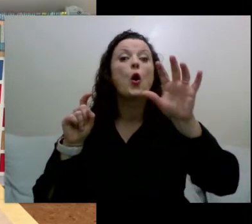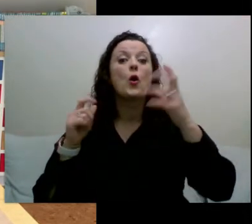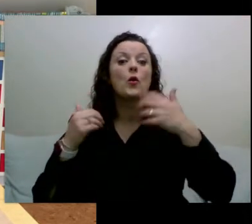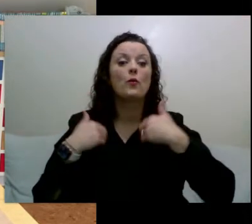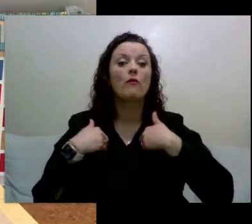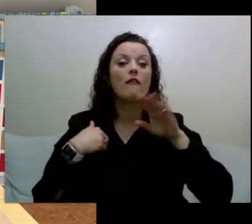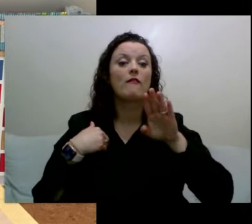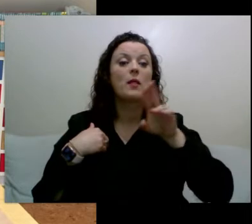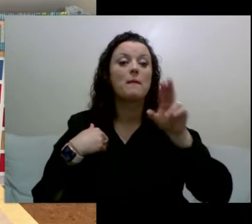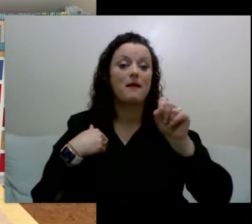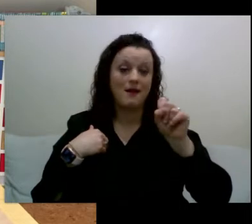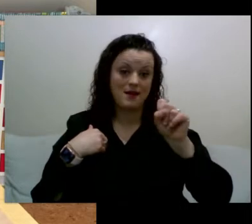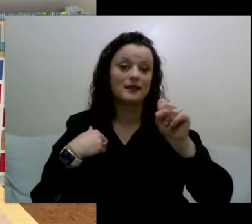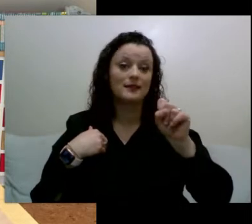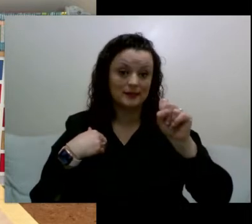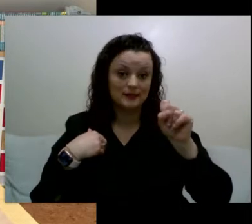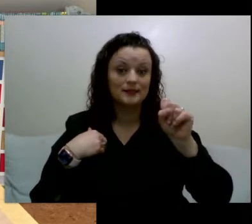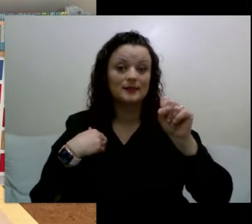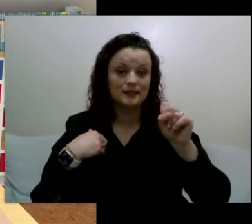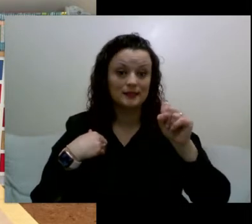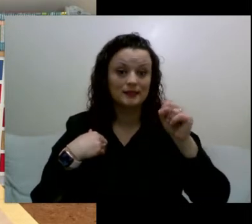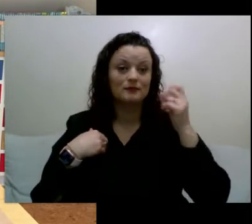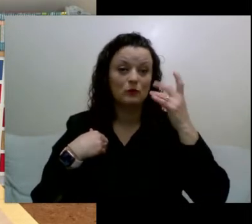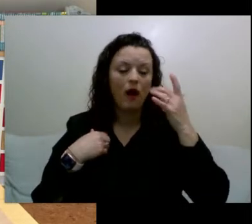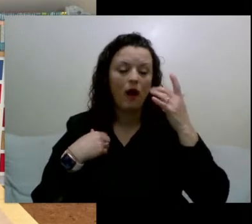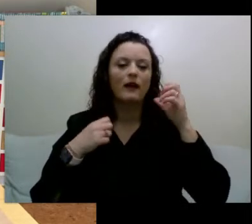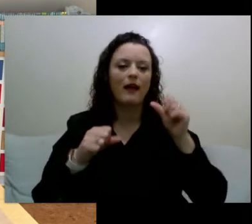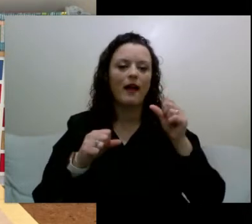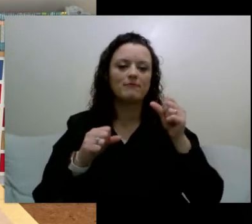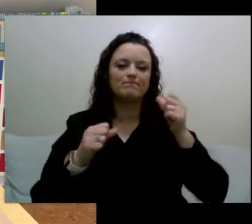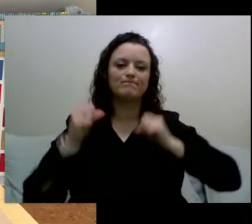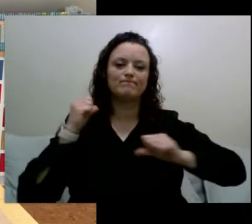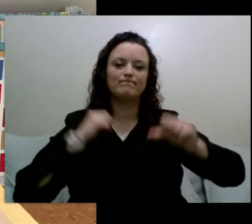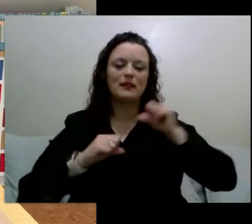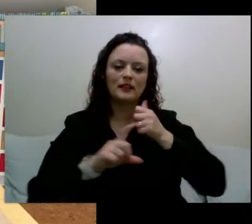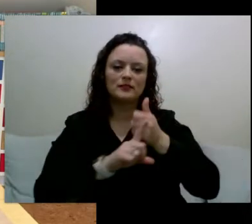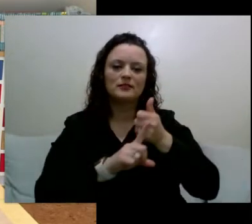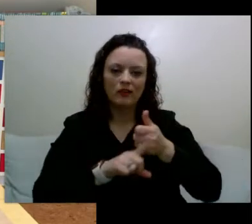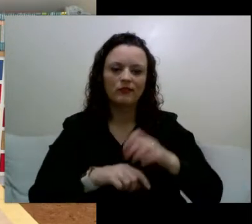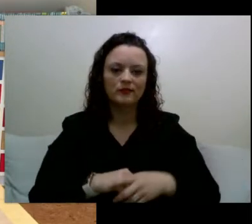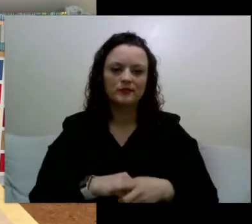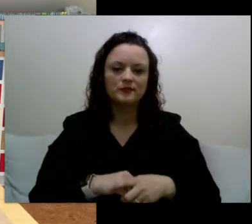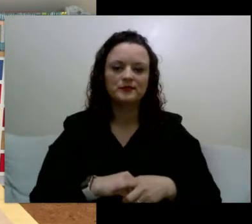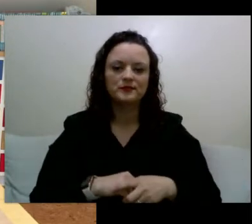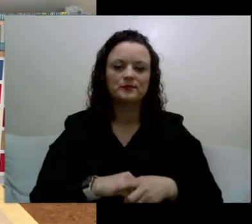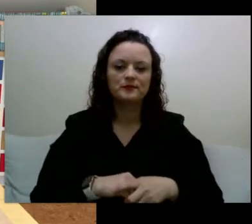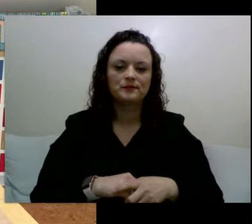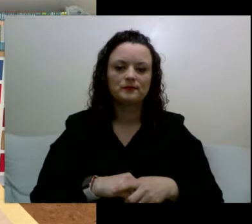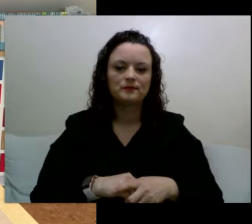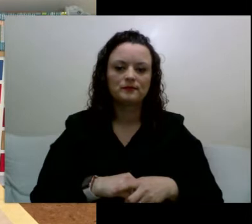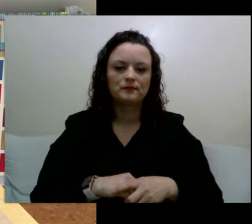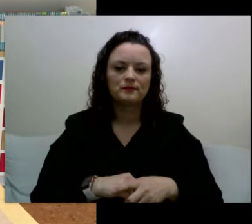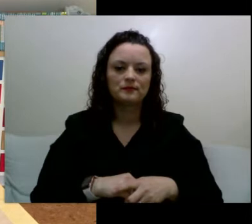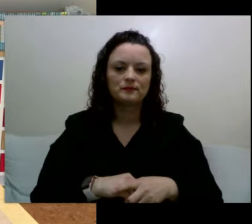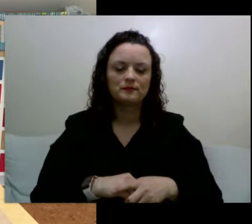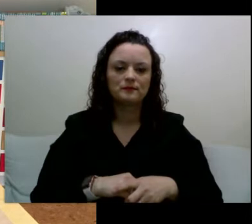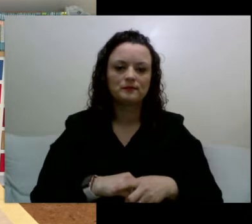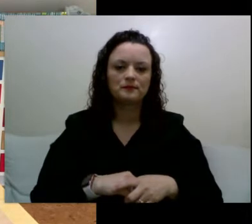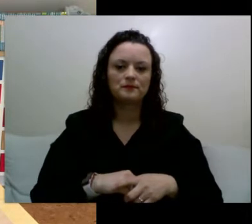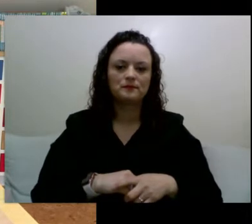bus, so that you can play the play, right? Now, let's see how the bus